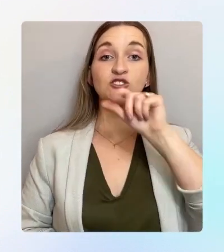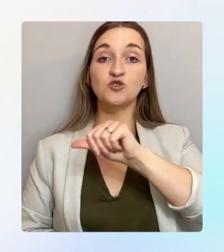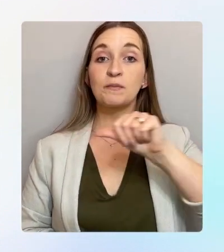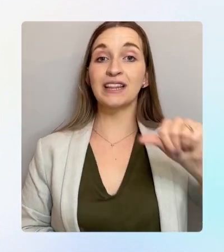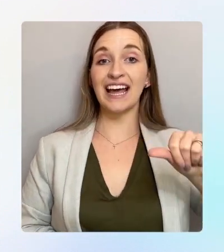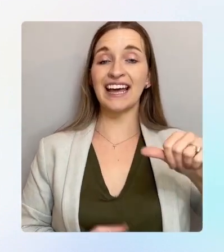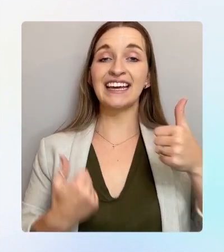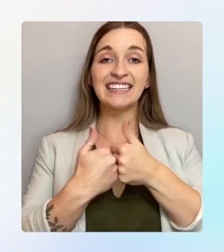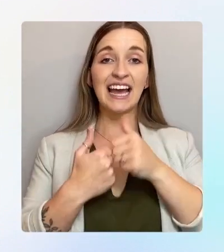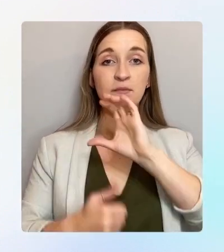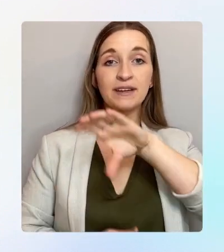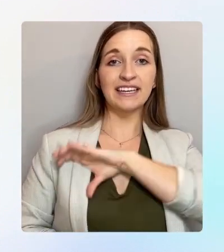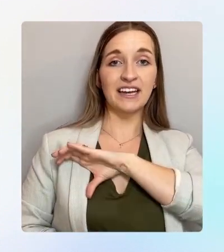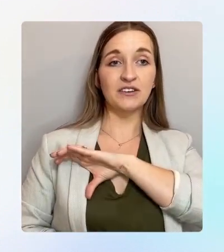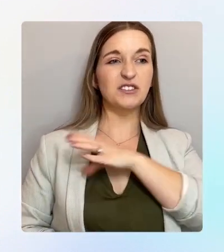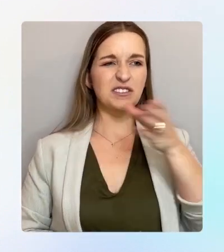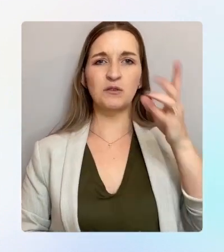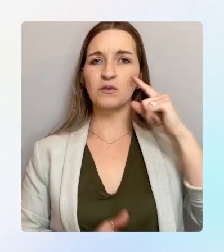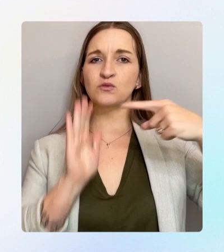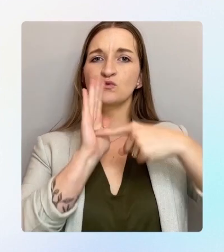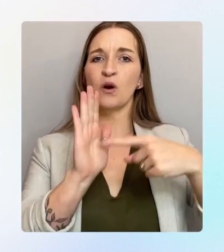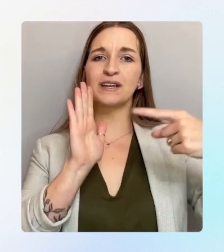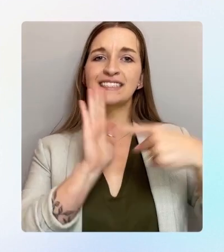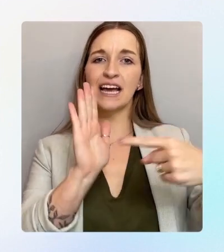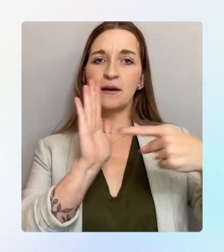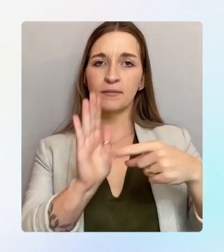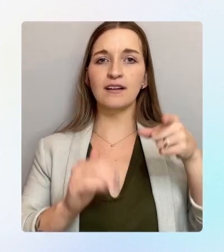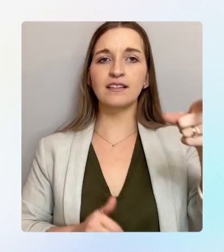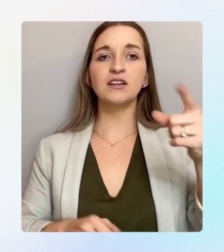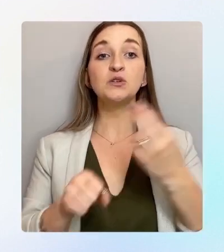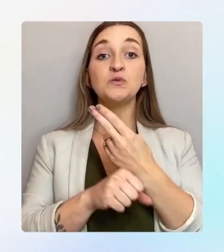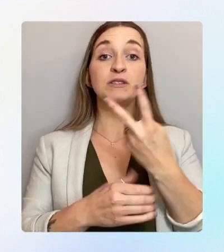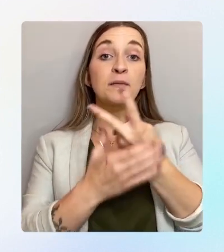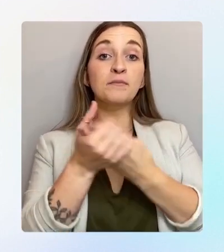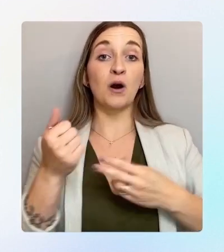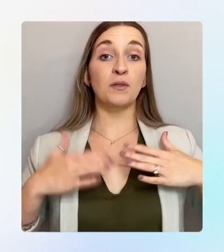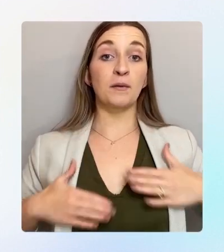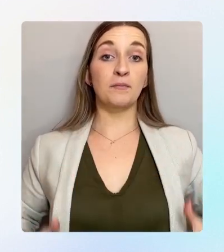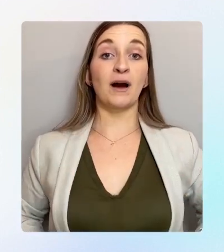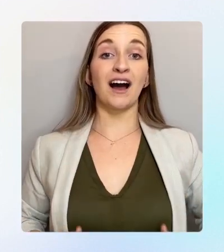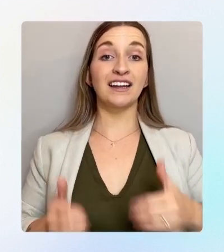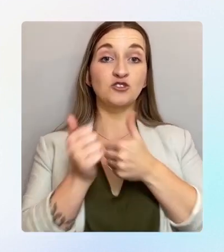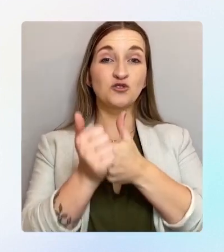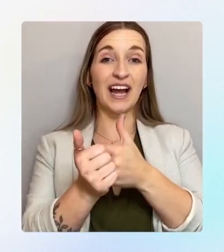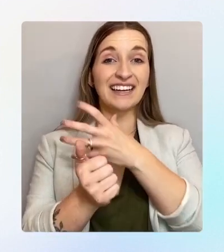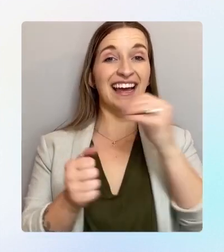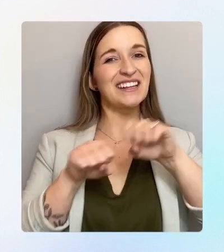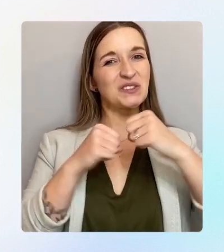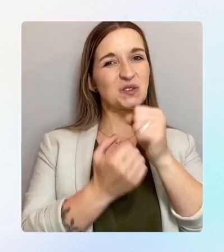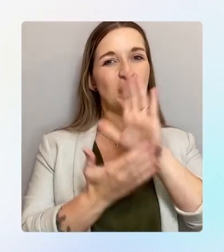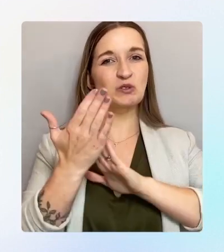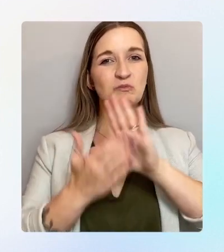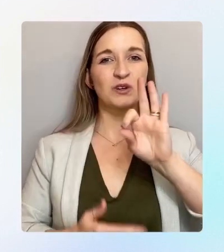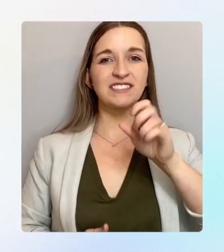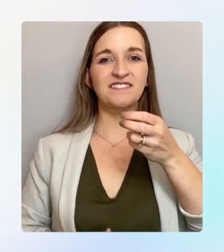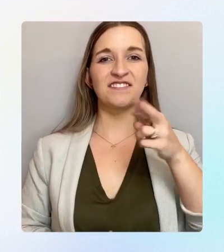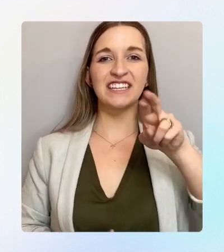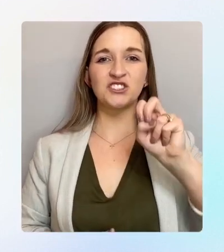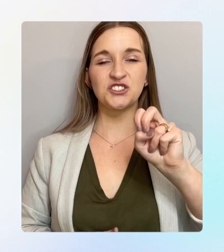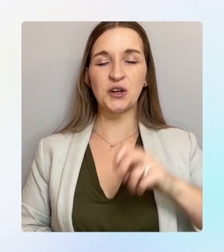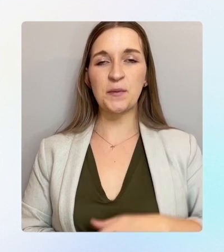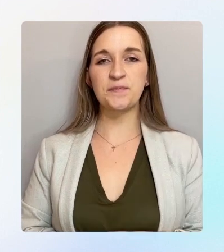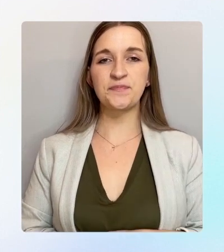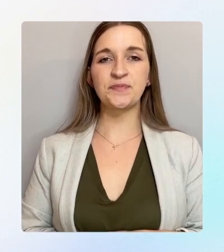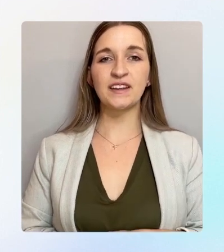high-fidelity AAA game characters. The following is a demonstration of a high-fidelity character using both body tracking and the